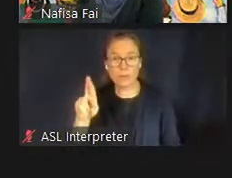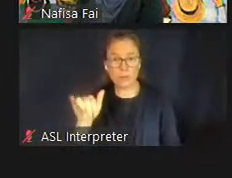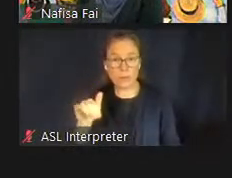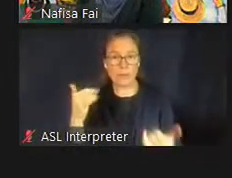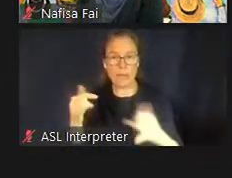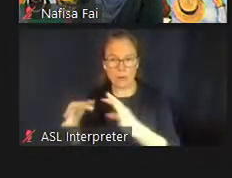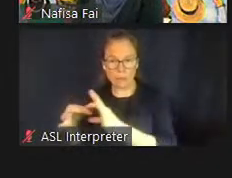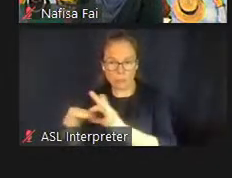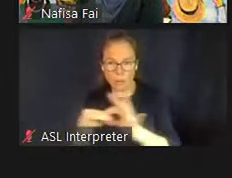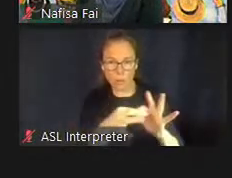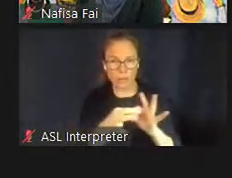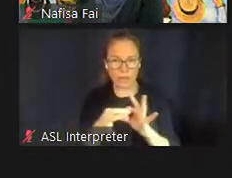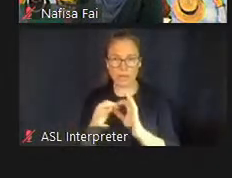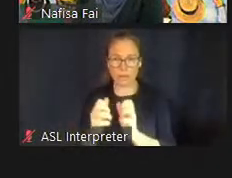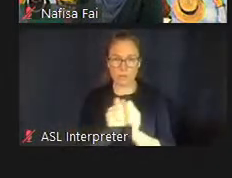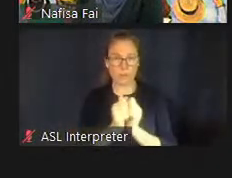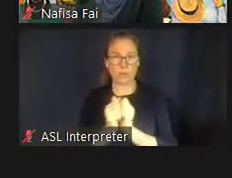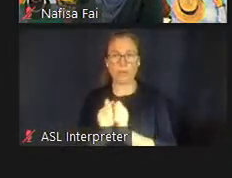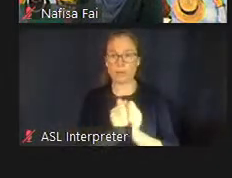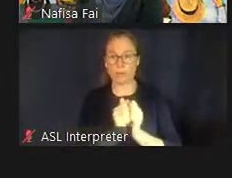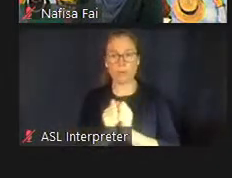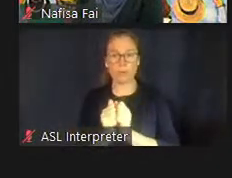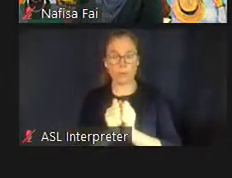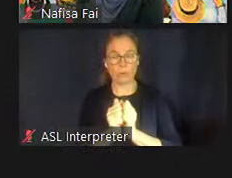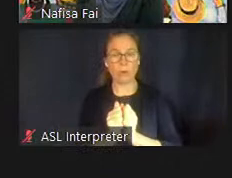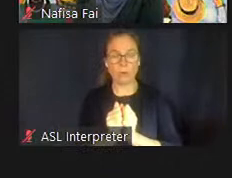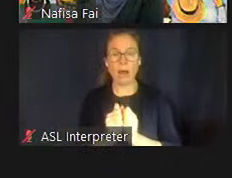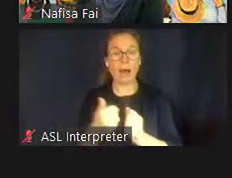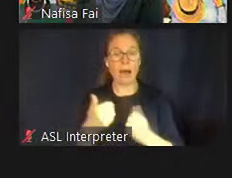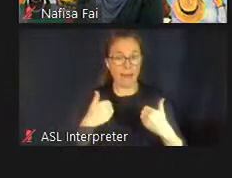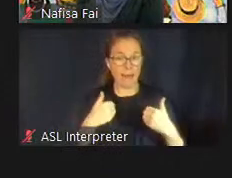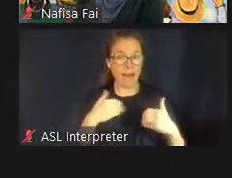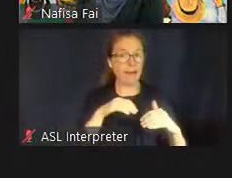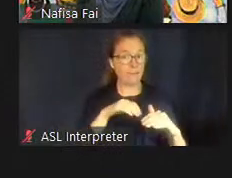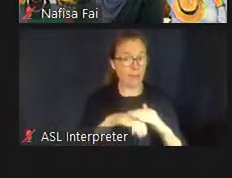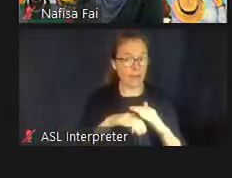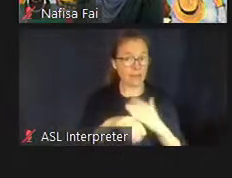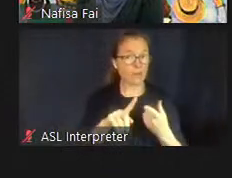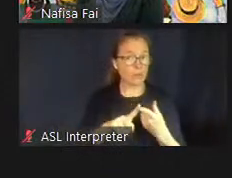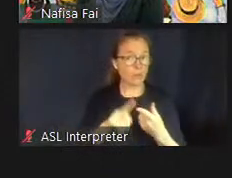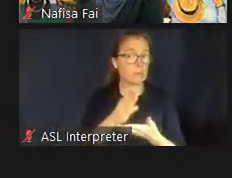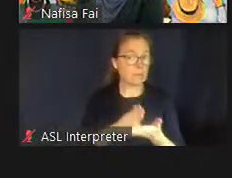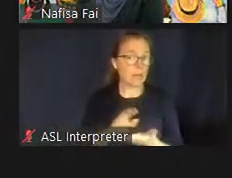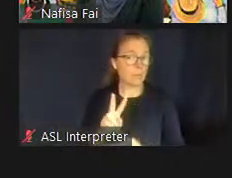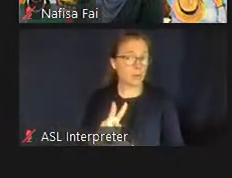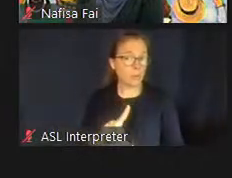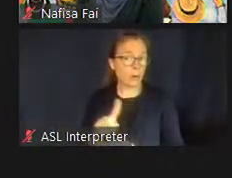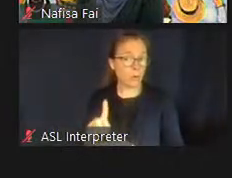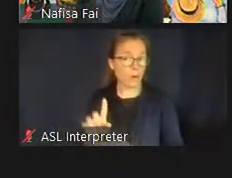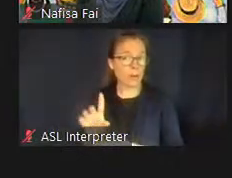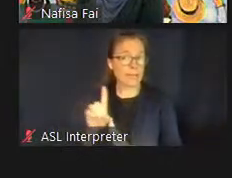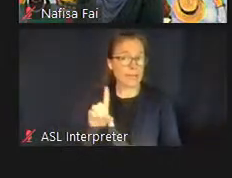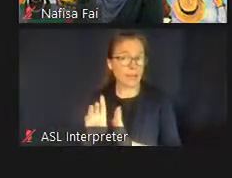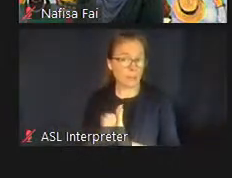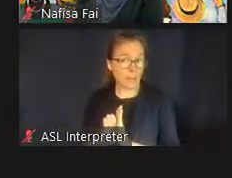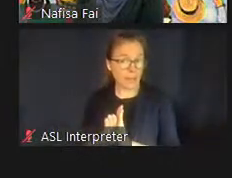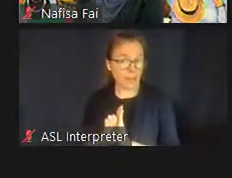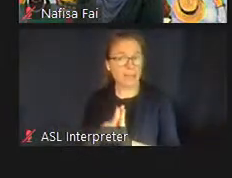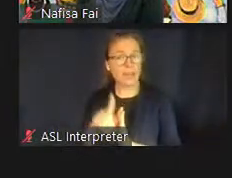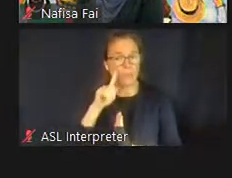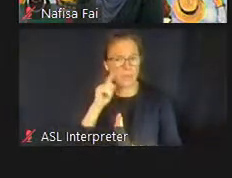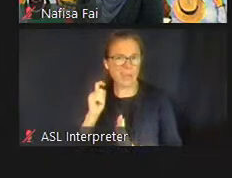coordinated. I've been given access to some of the 211 database on behalf of the Oregon State Extension